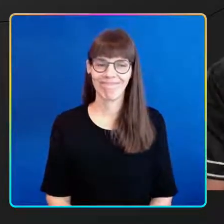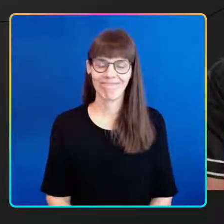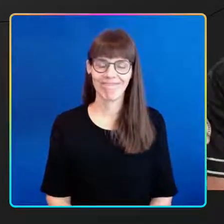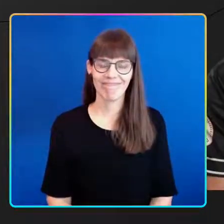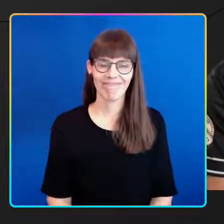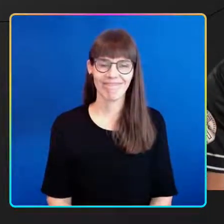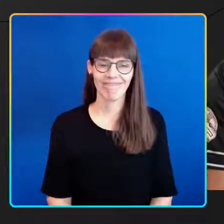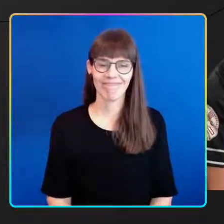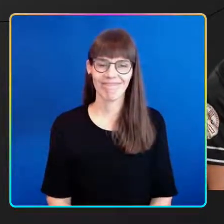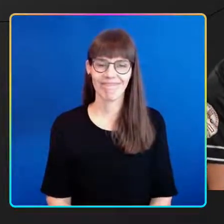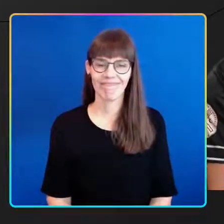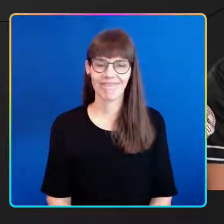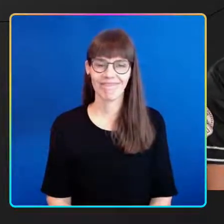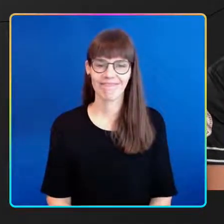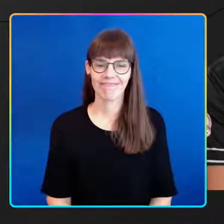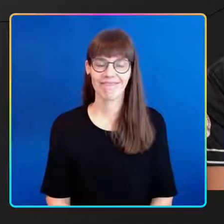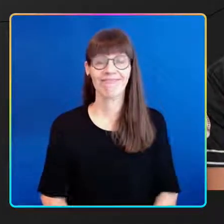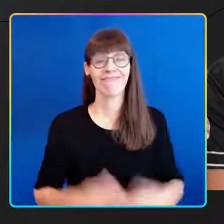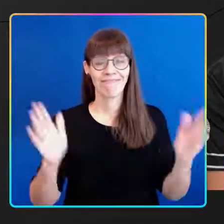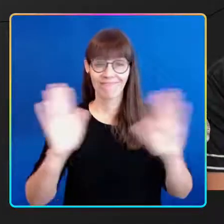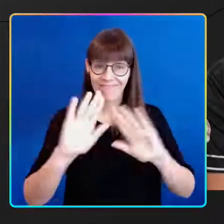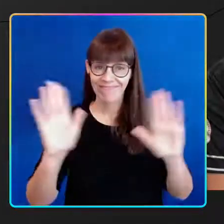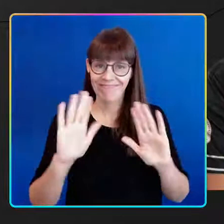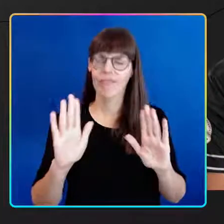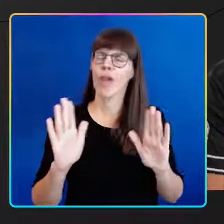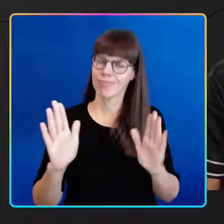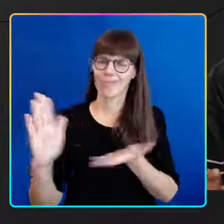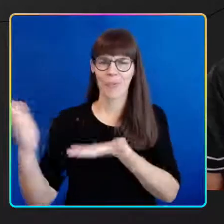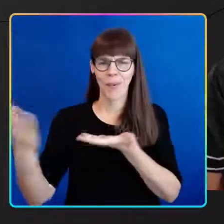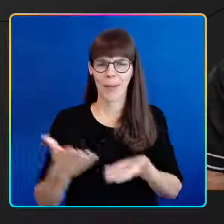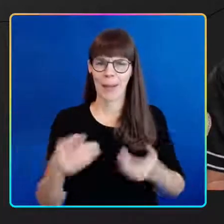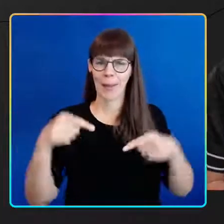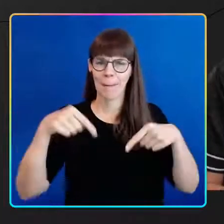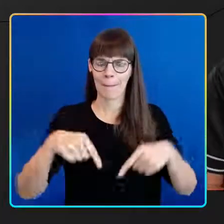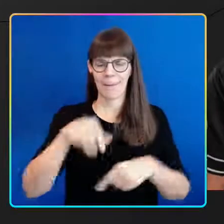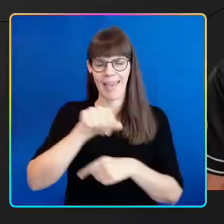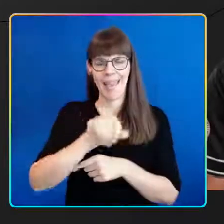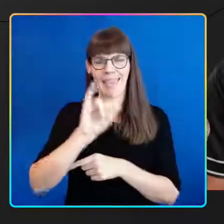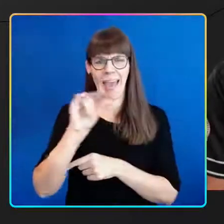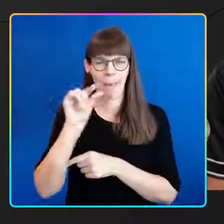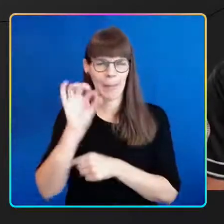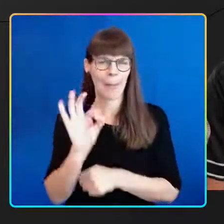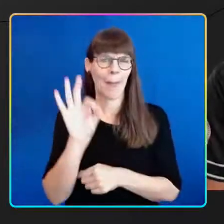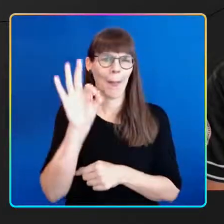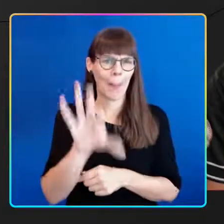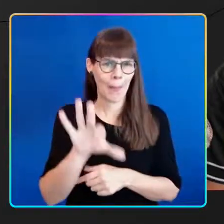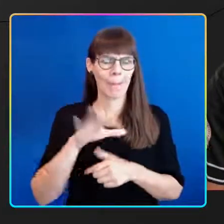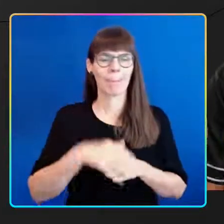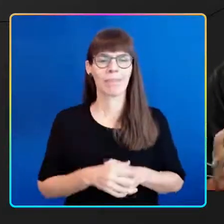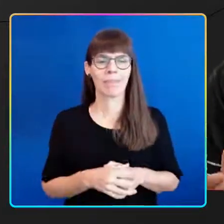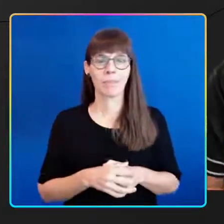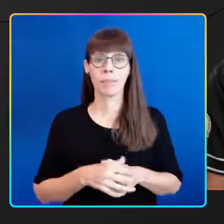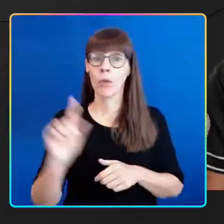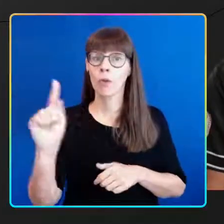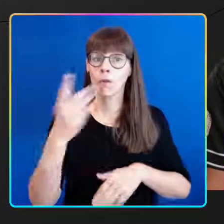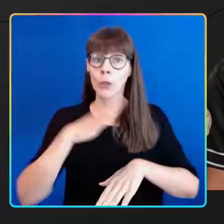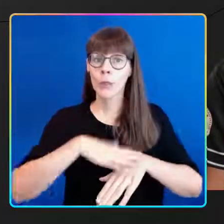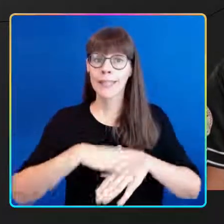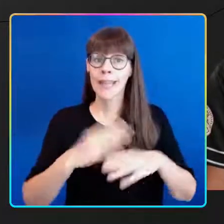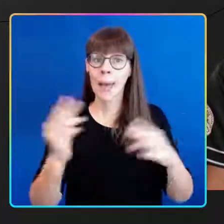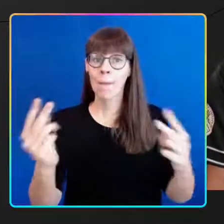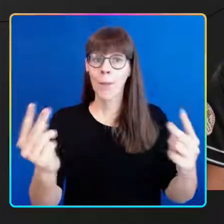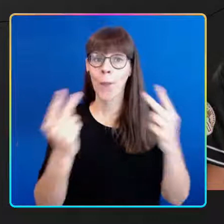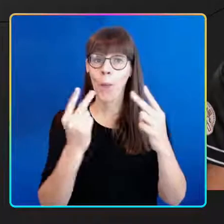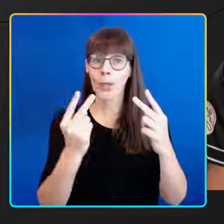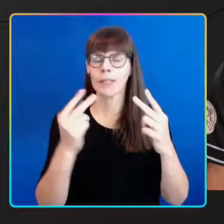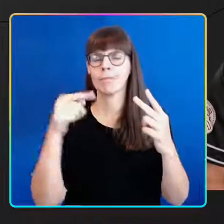So hello everyone, and once again welcome to the A Bit of AI show. And for everyone who is their first Bit of AI show, this show is all